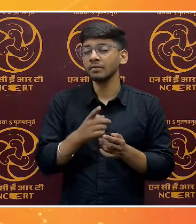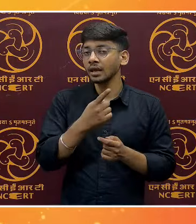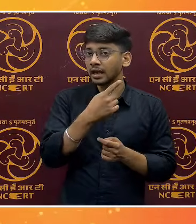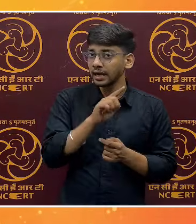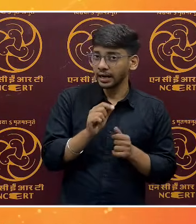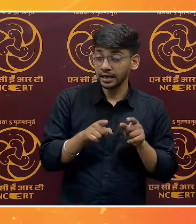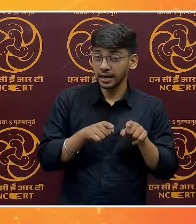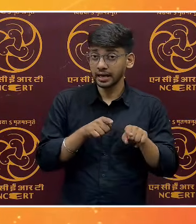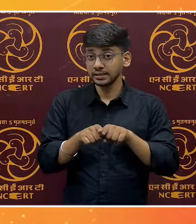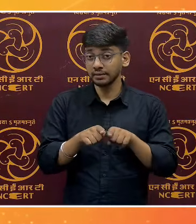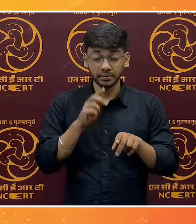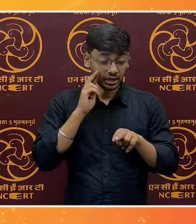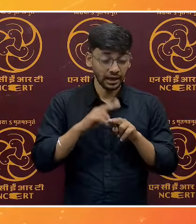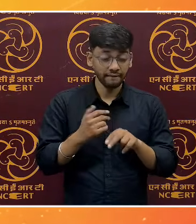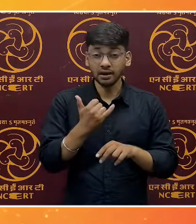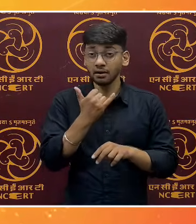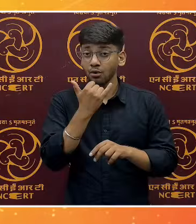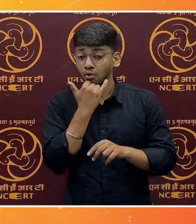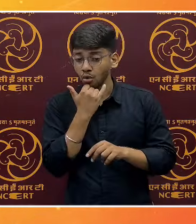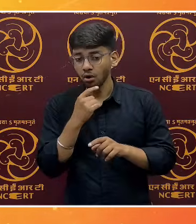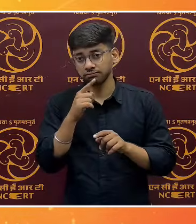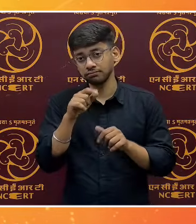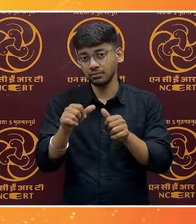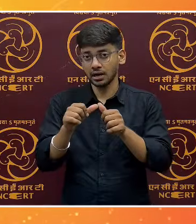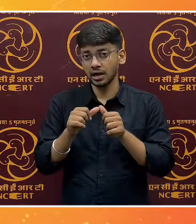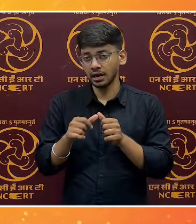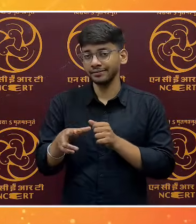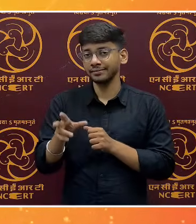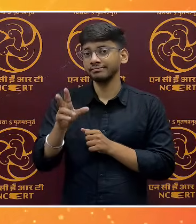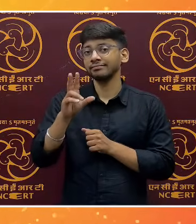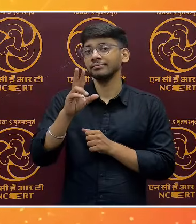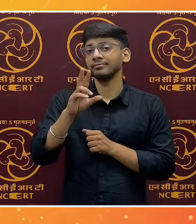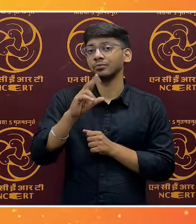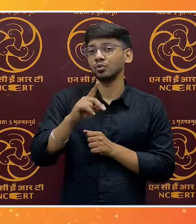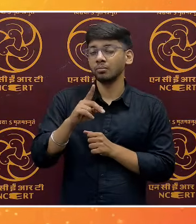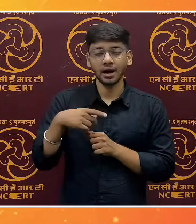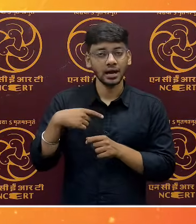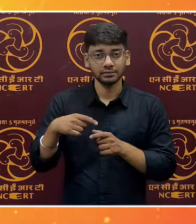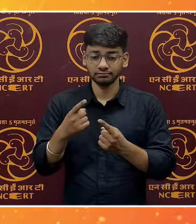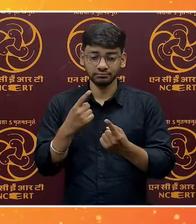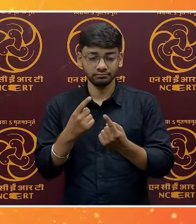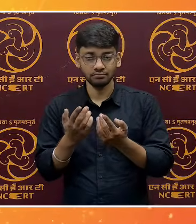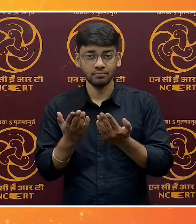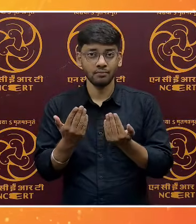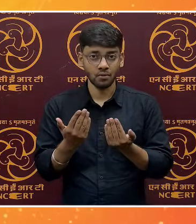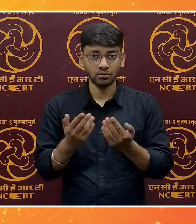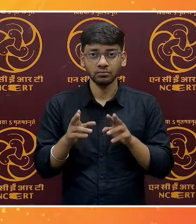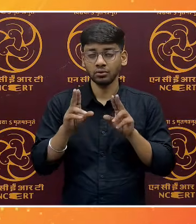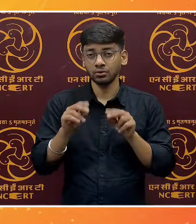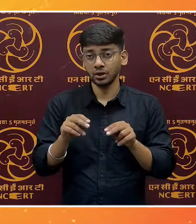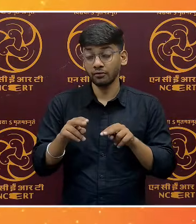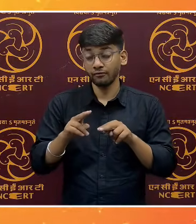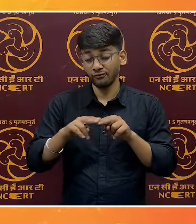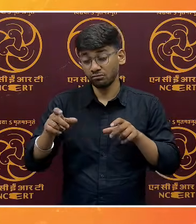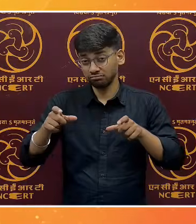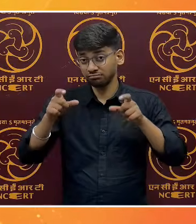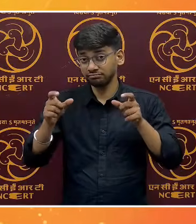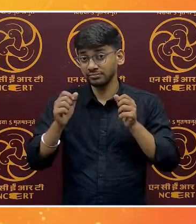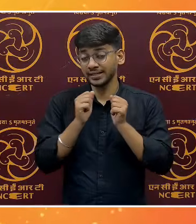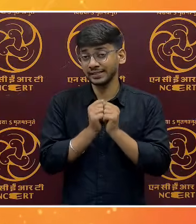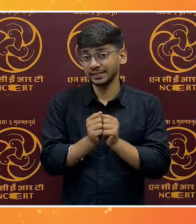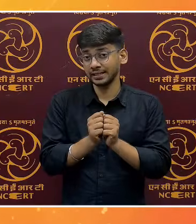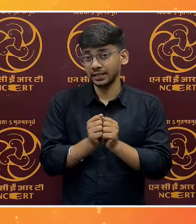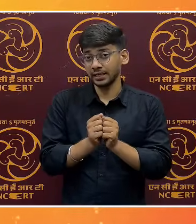example, but if we choose the wrong answer, there is no chance to correct your answer. So you should be very careful when you attempt